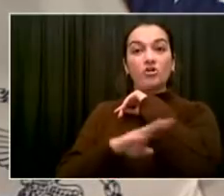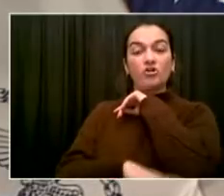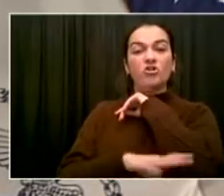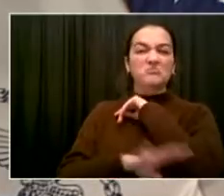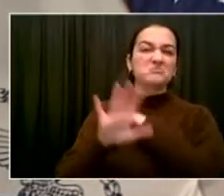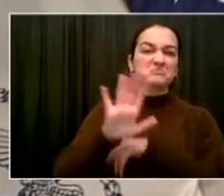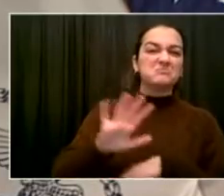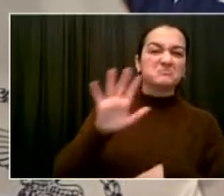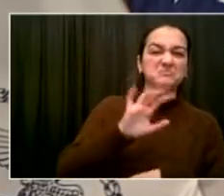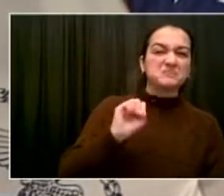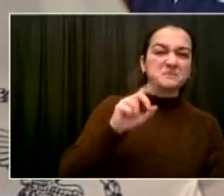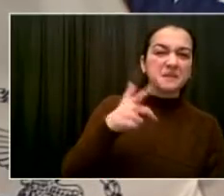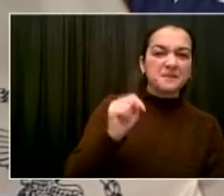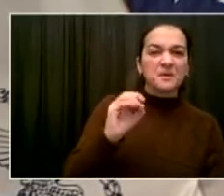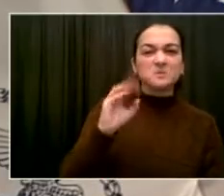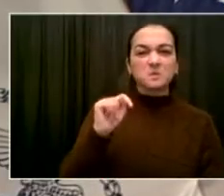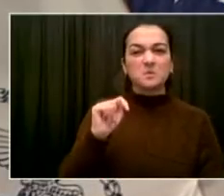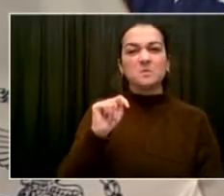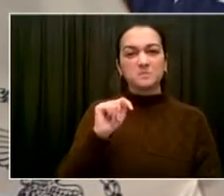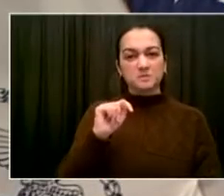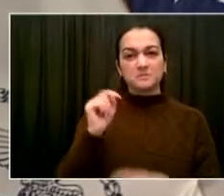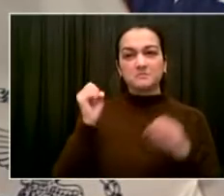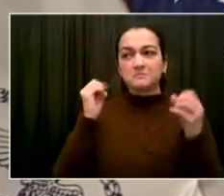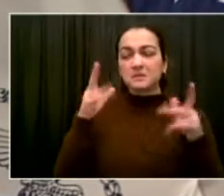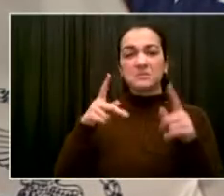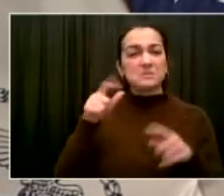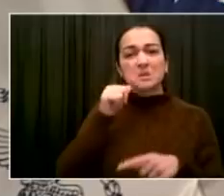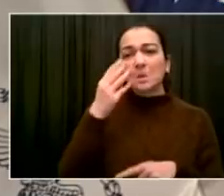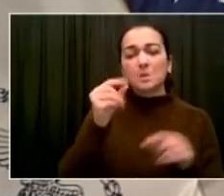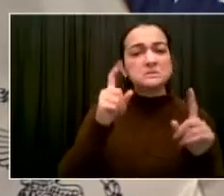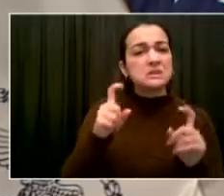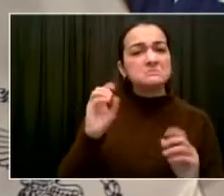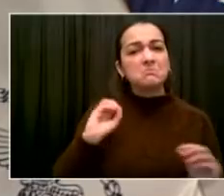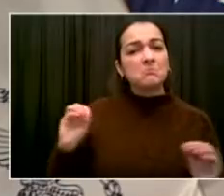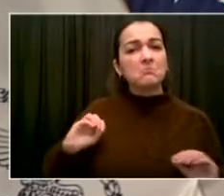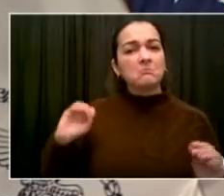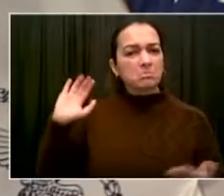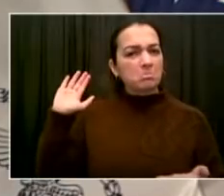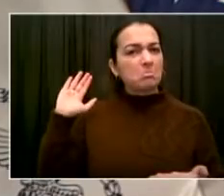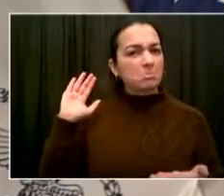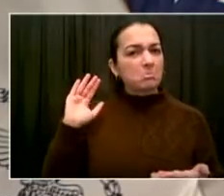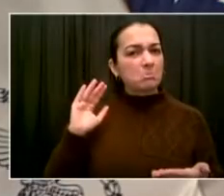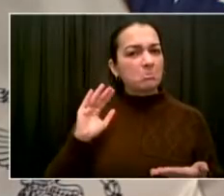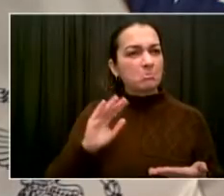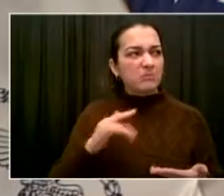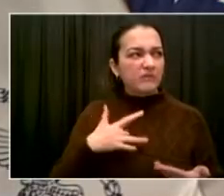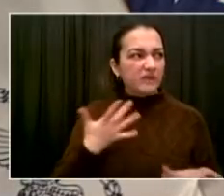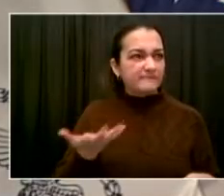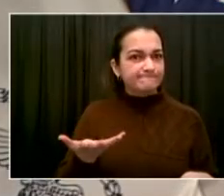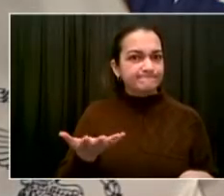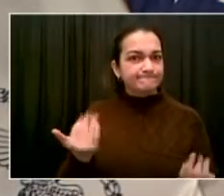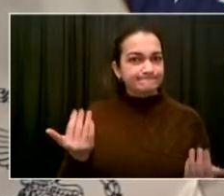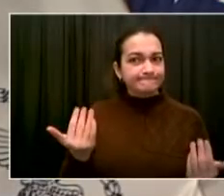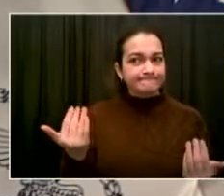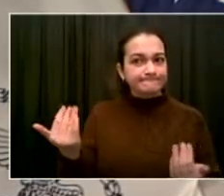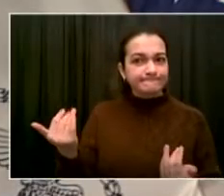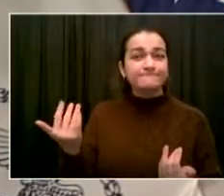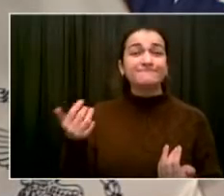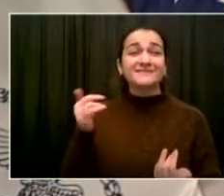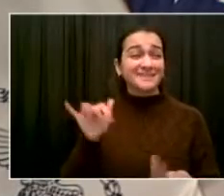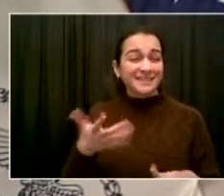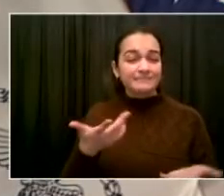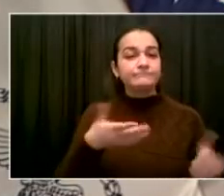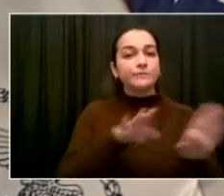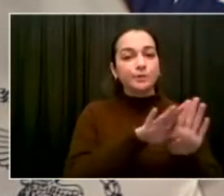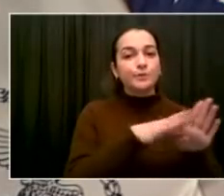Omicron. And we moved to more of a mobile approach because that seemed to be reaching a lot more people. Obviously, we're in a different reality. This